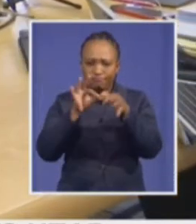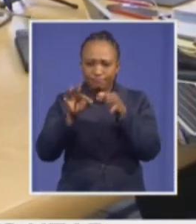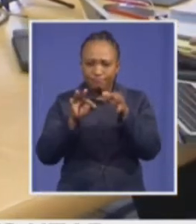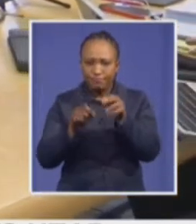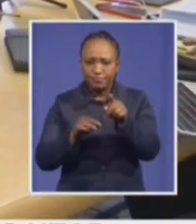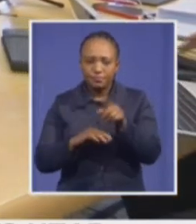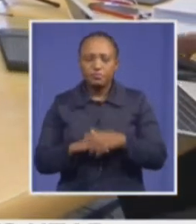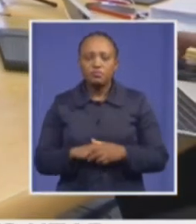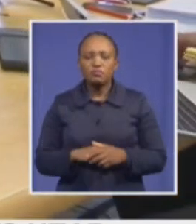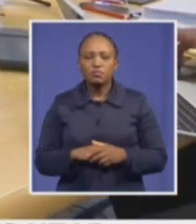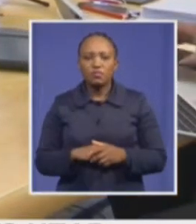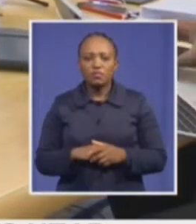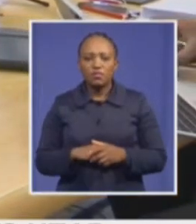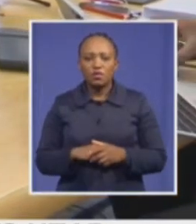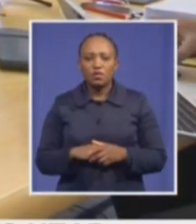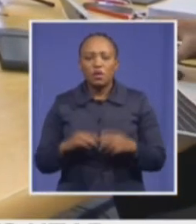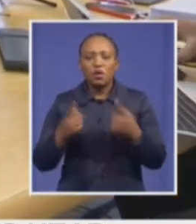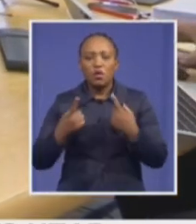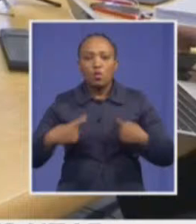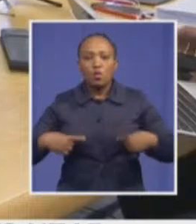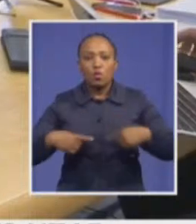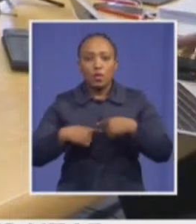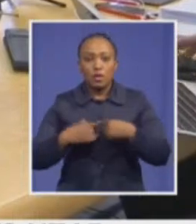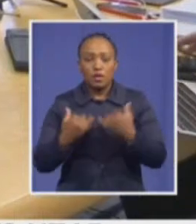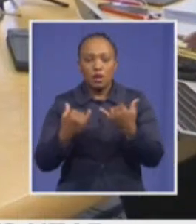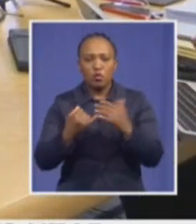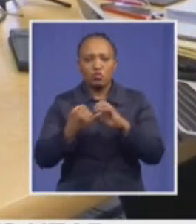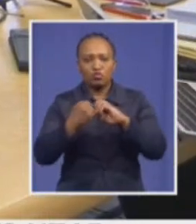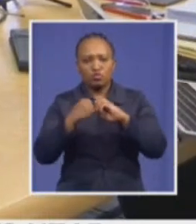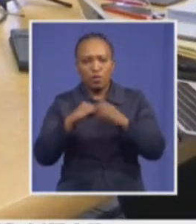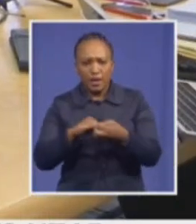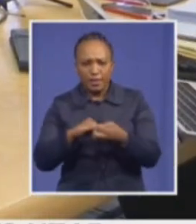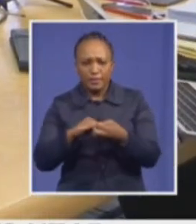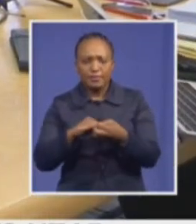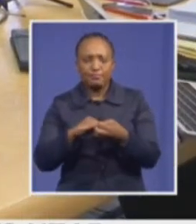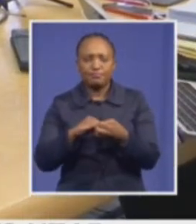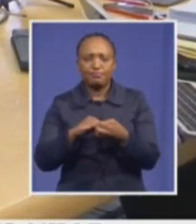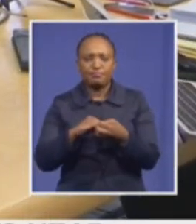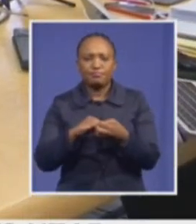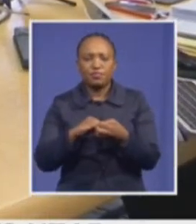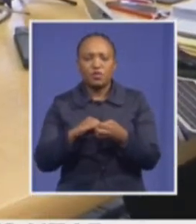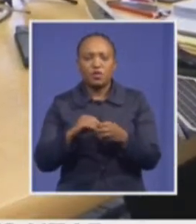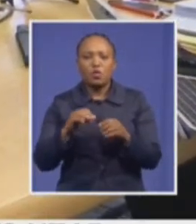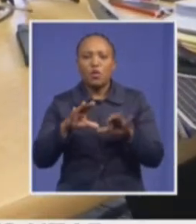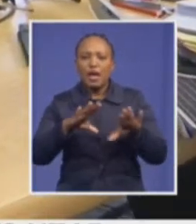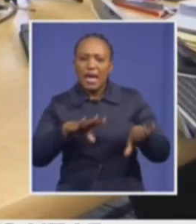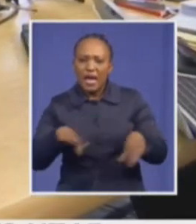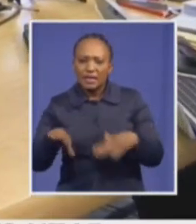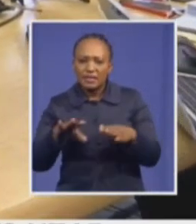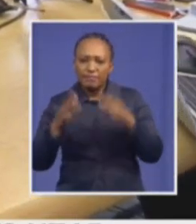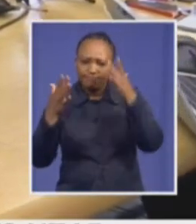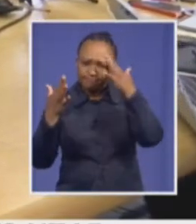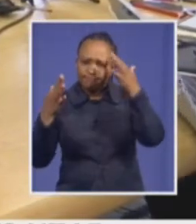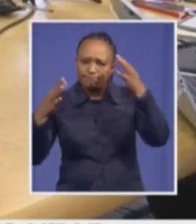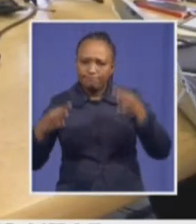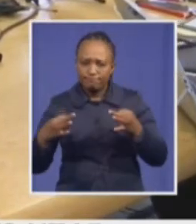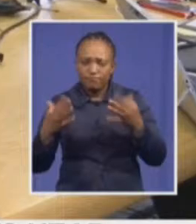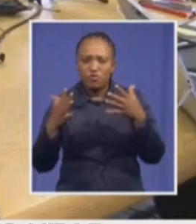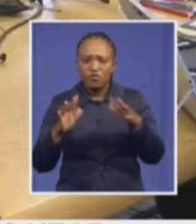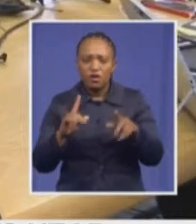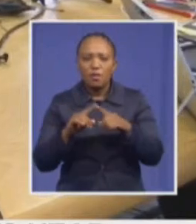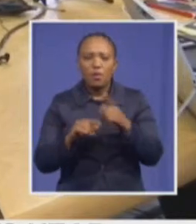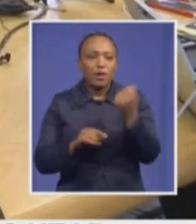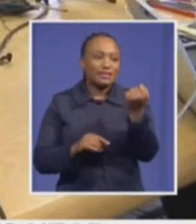attempting to settle the action proceedings that were commenced by the summons prior to the expiry of